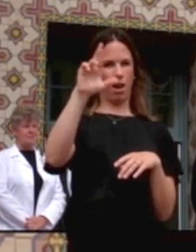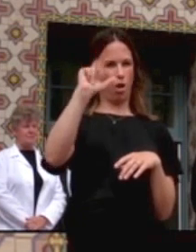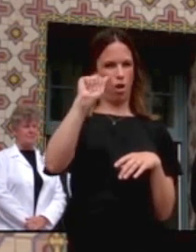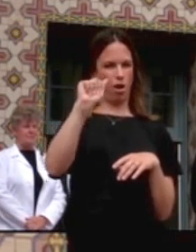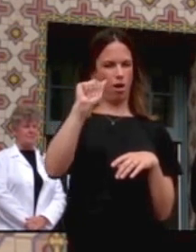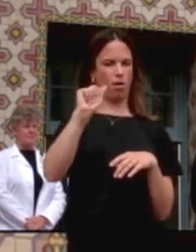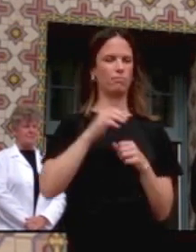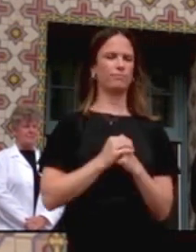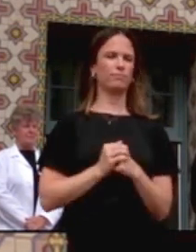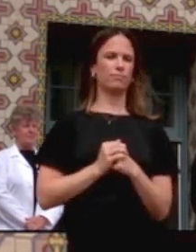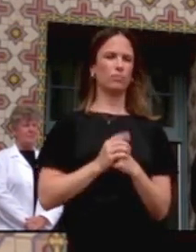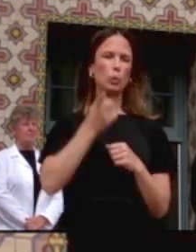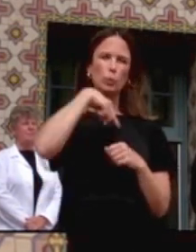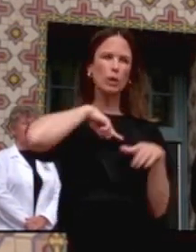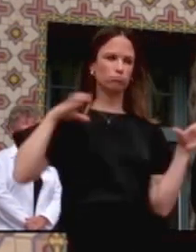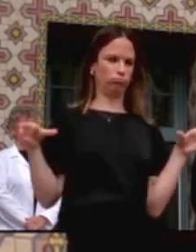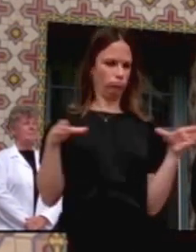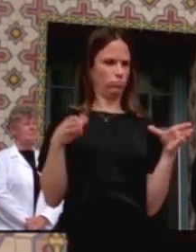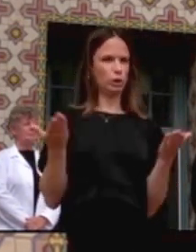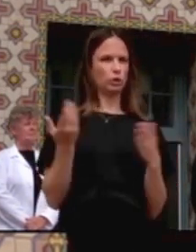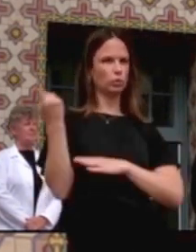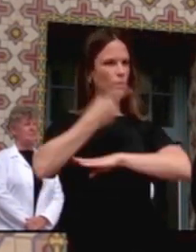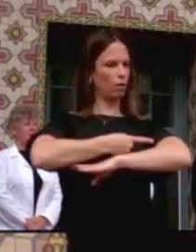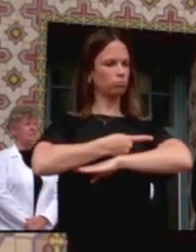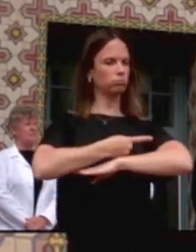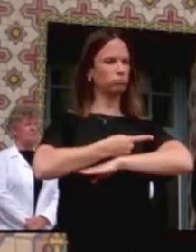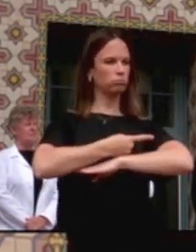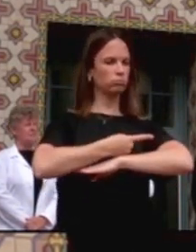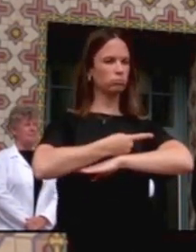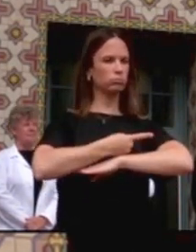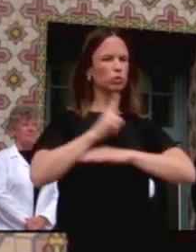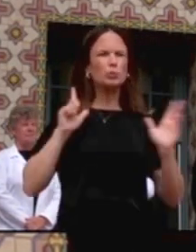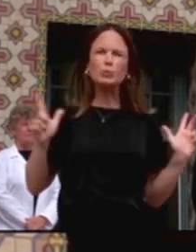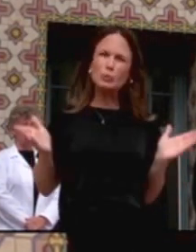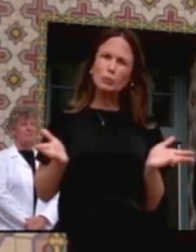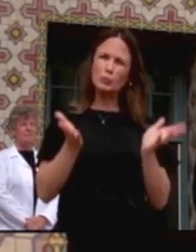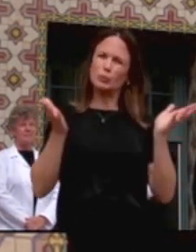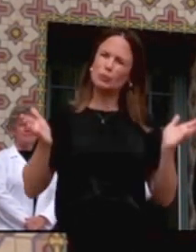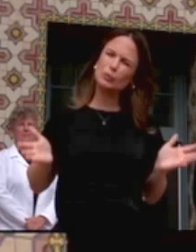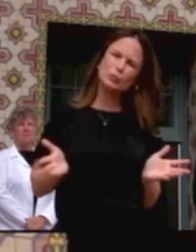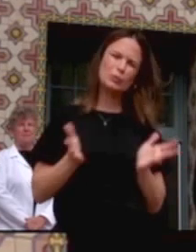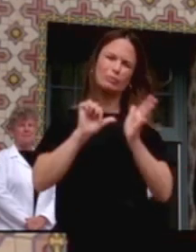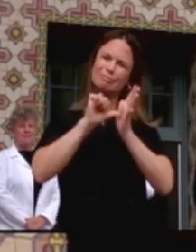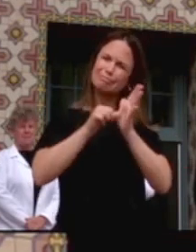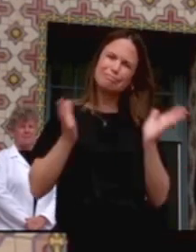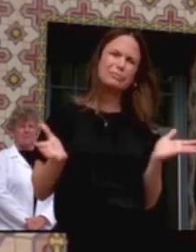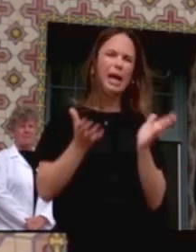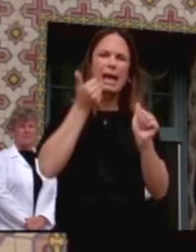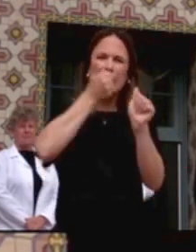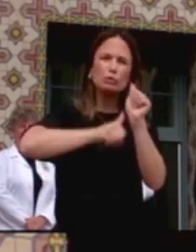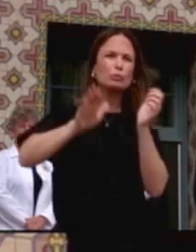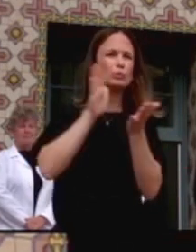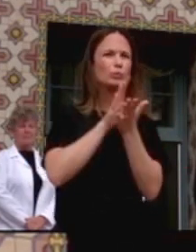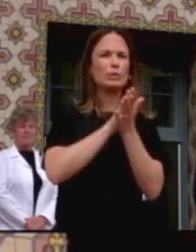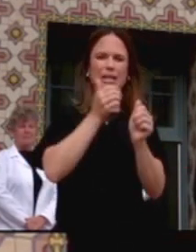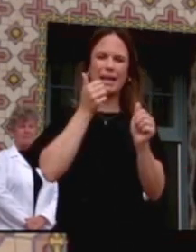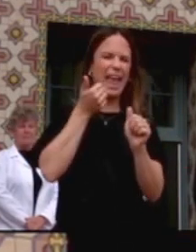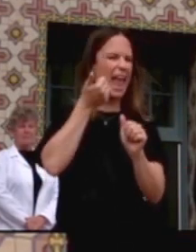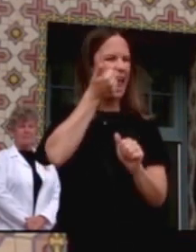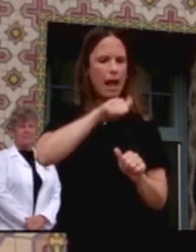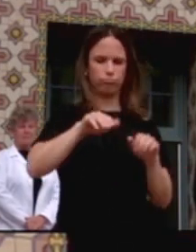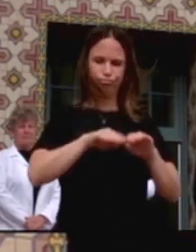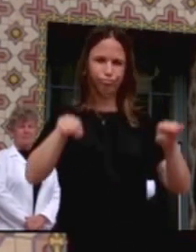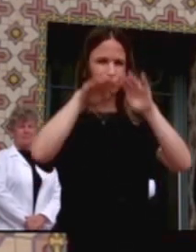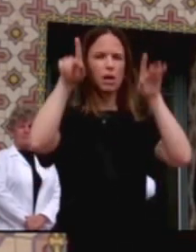And we are here today to urge every school at every level